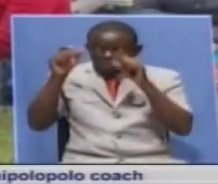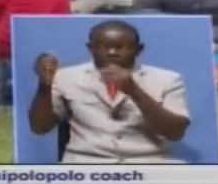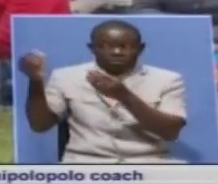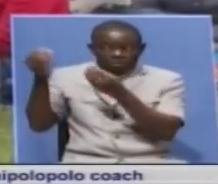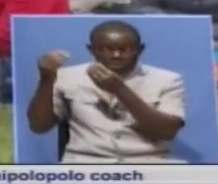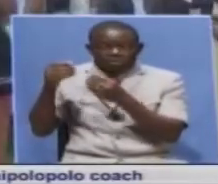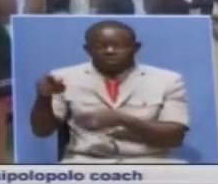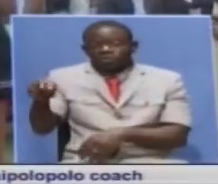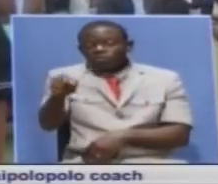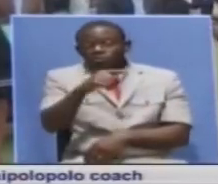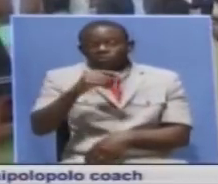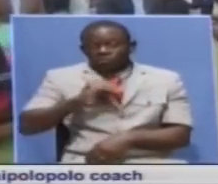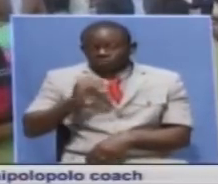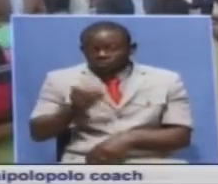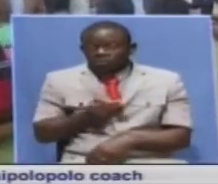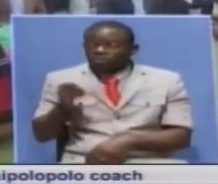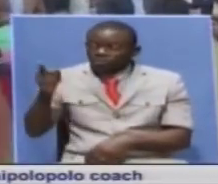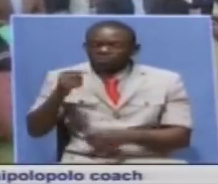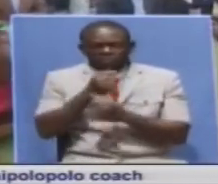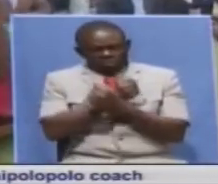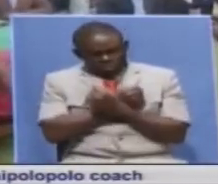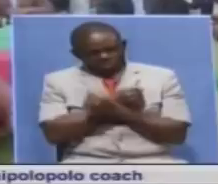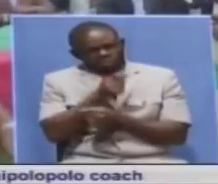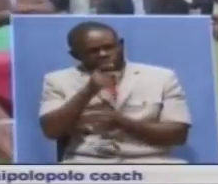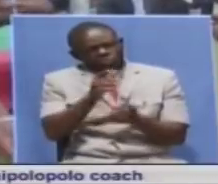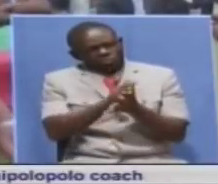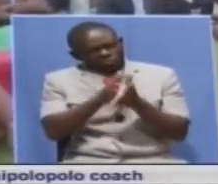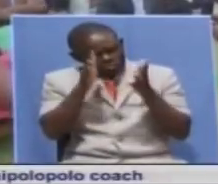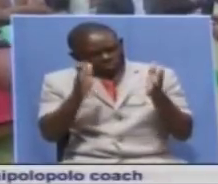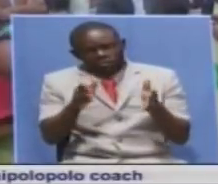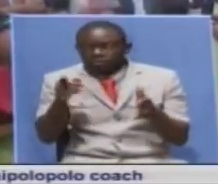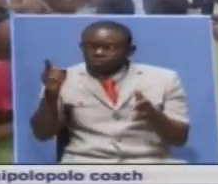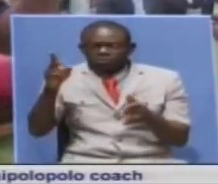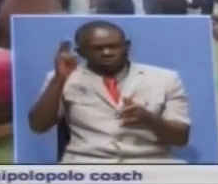clubs, that he loves you very much and he will still remember you.